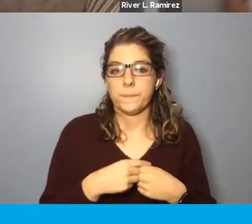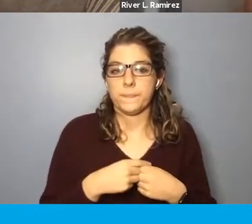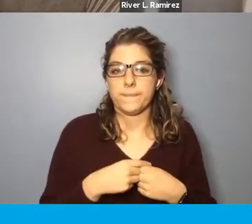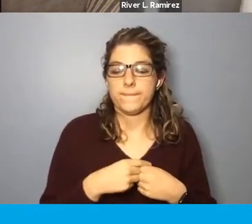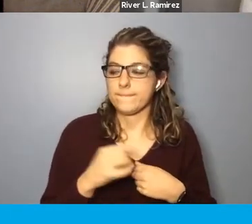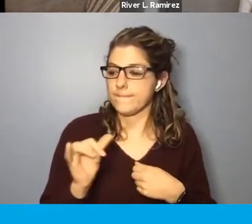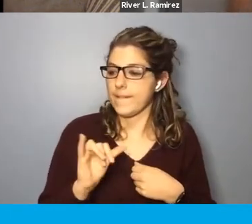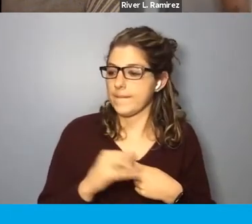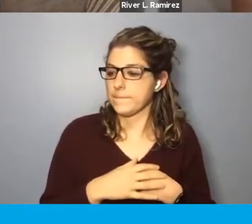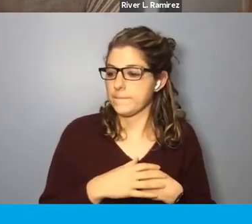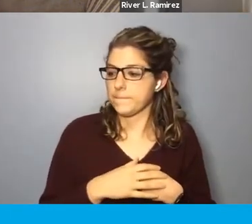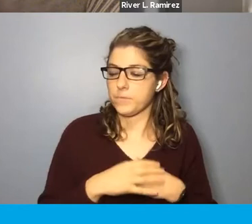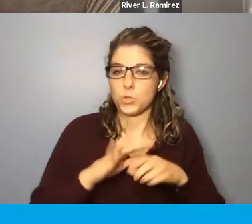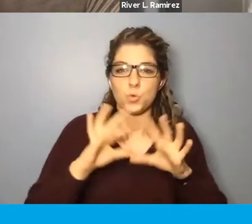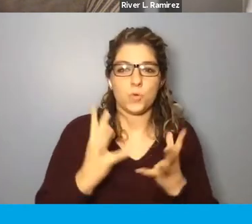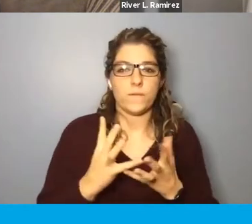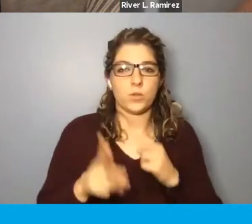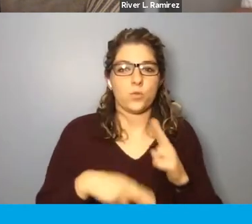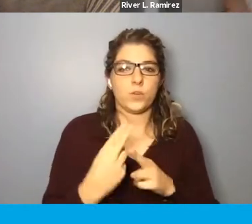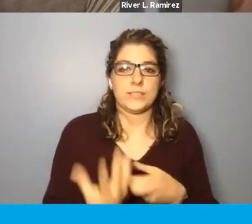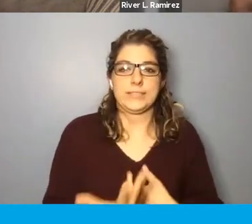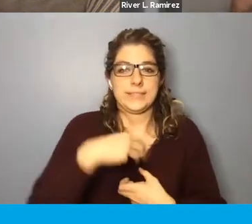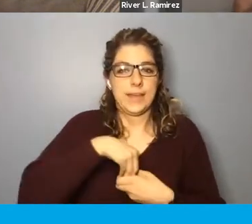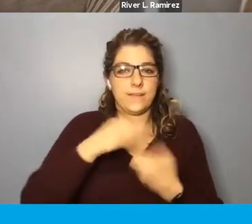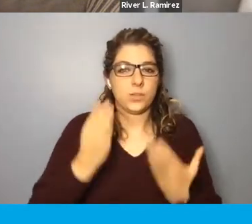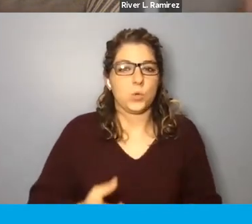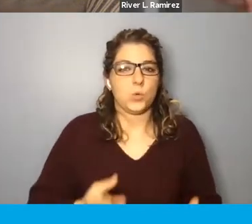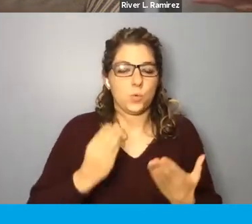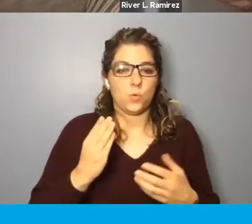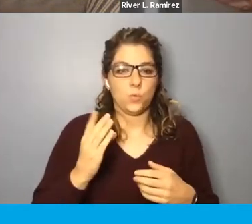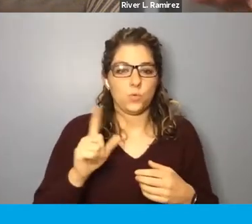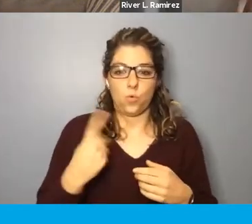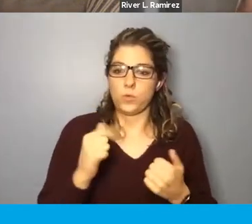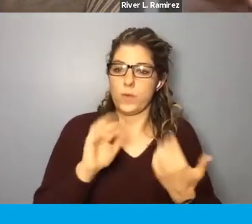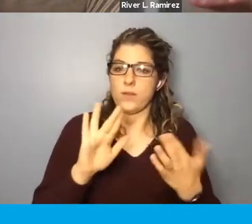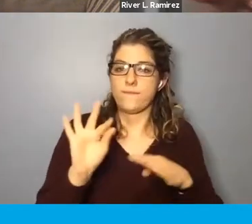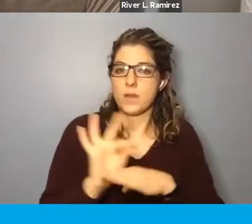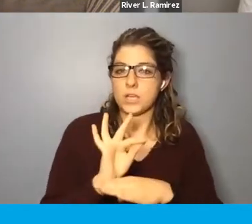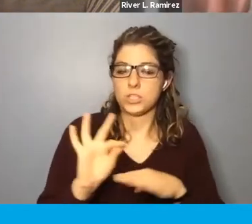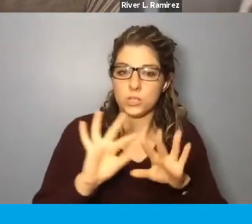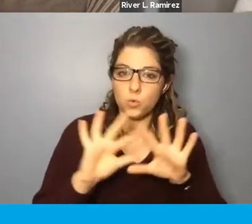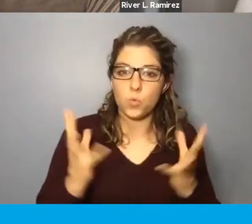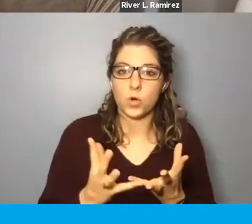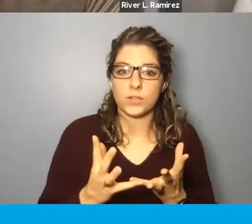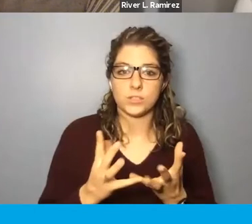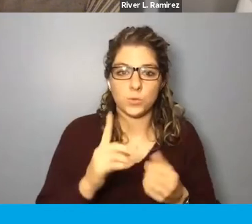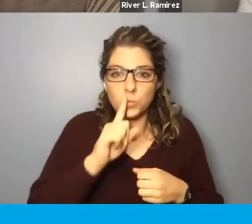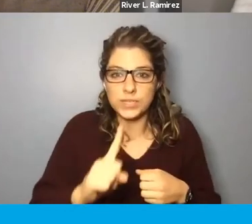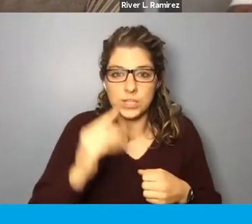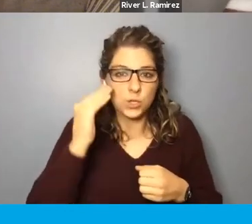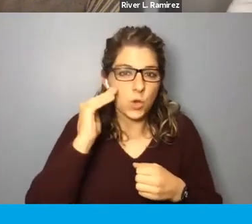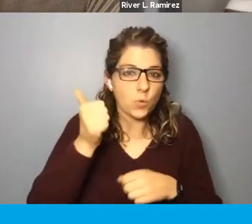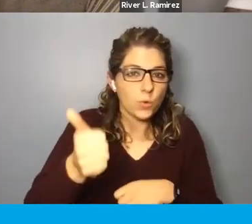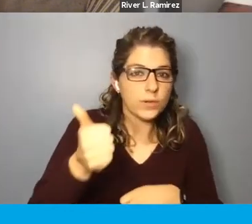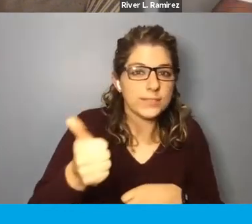like the, it's like the universe is inside of you, and the only way to like function in the world is to like really know yourself